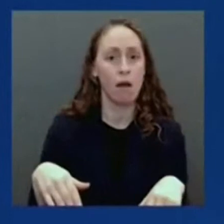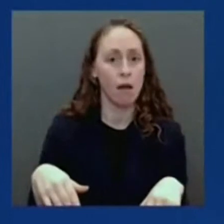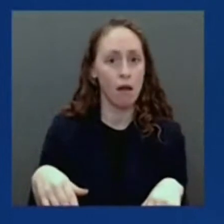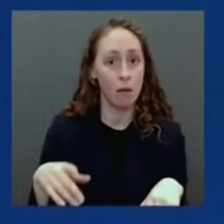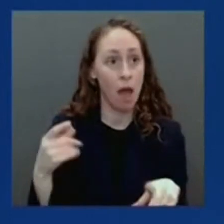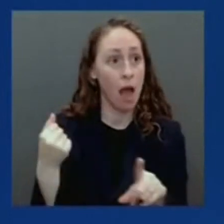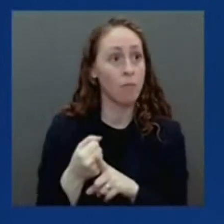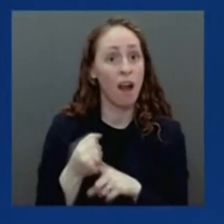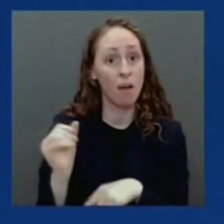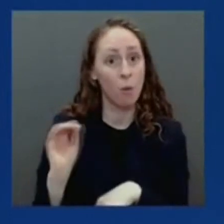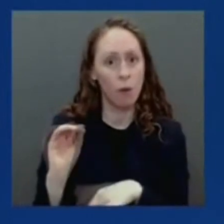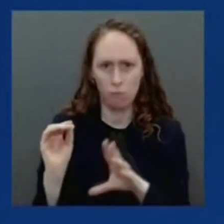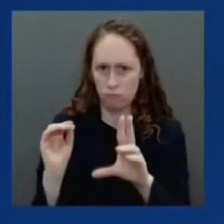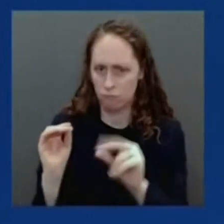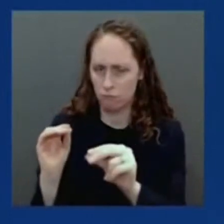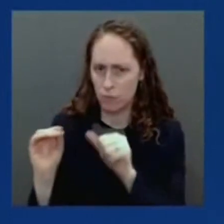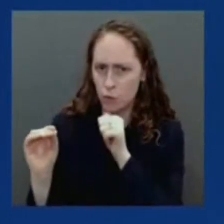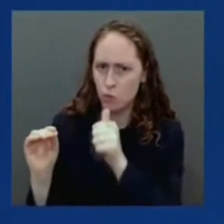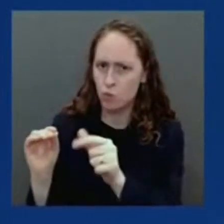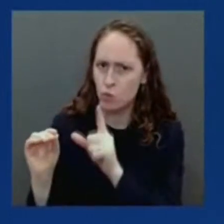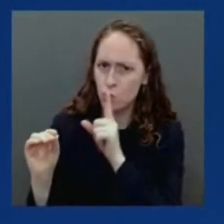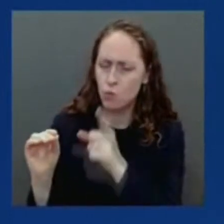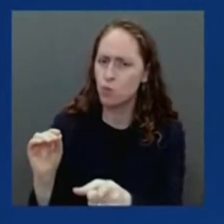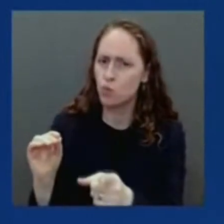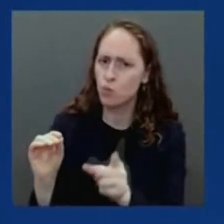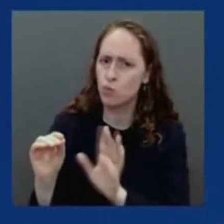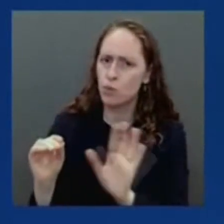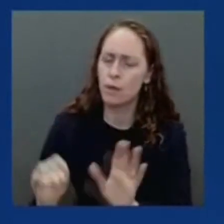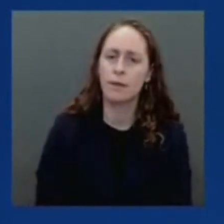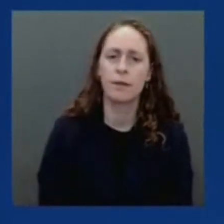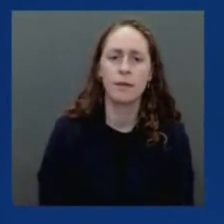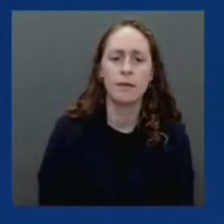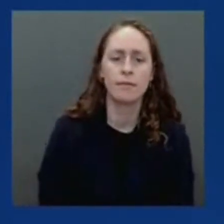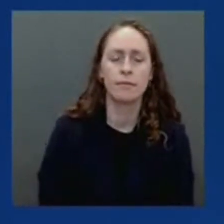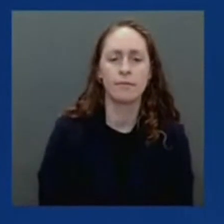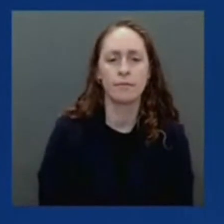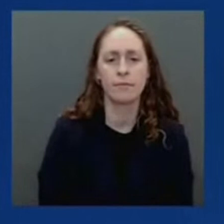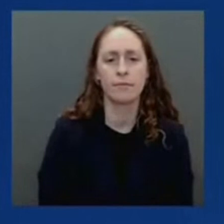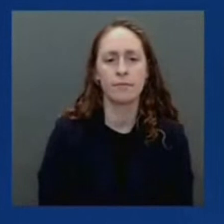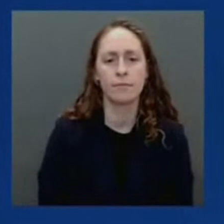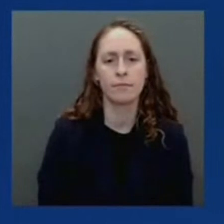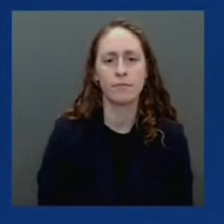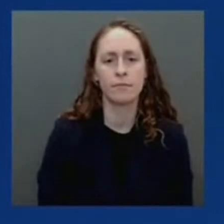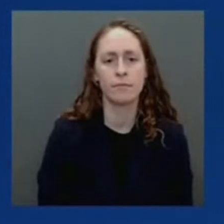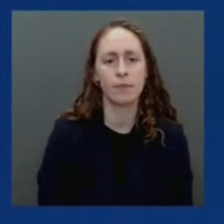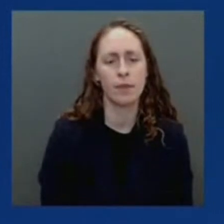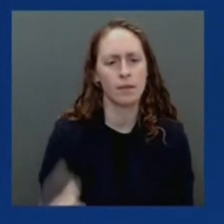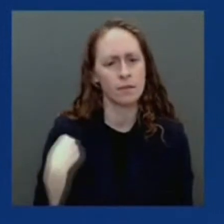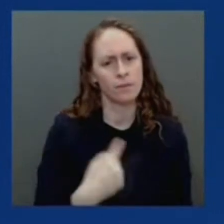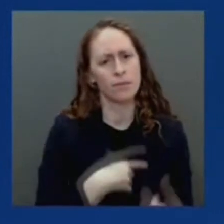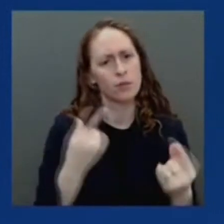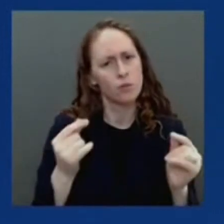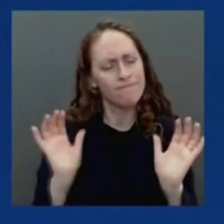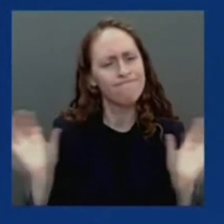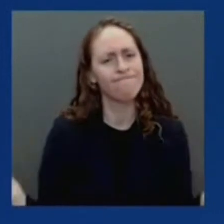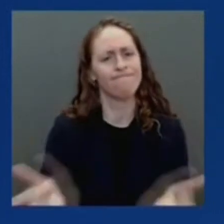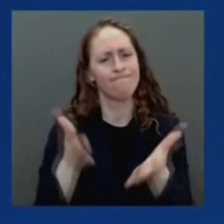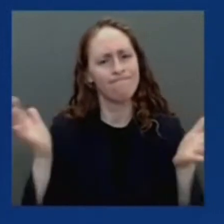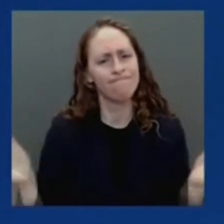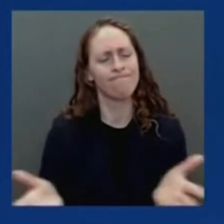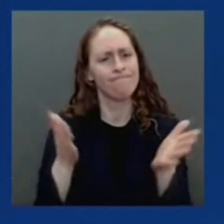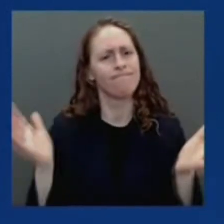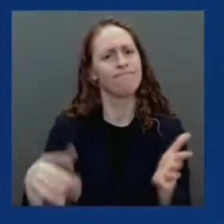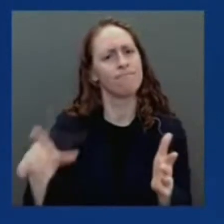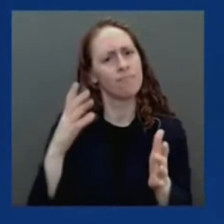these mitigation efforts. We will continue to reevaluate, and we know people are anxious. Next question, please. Let's